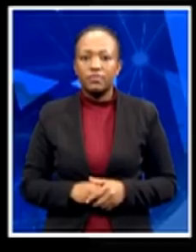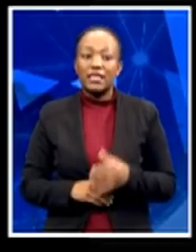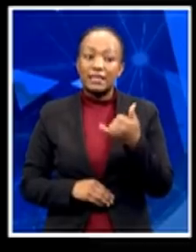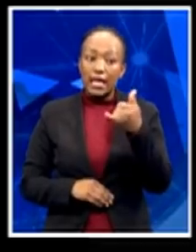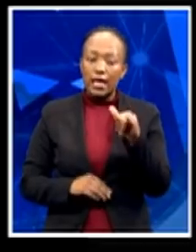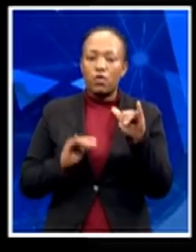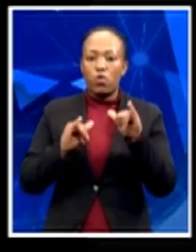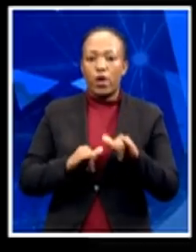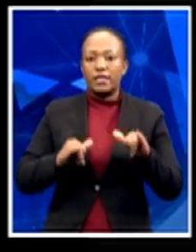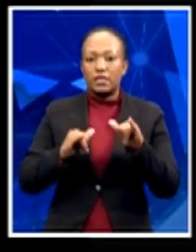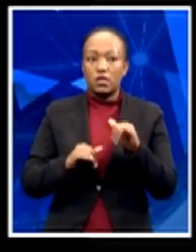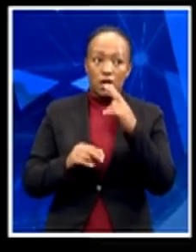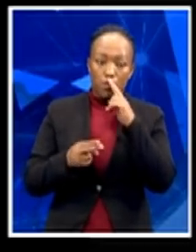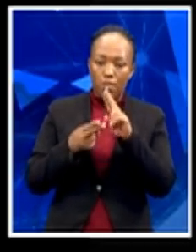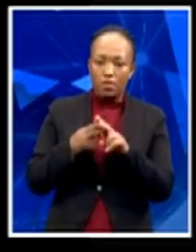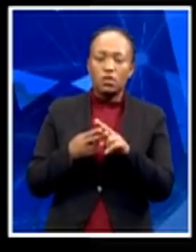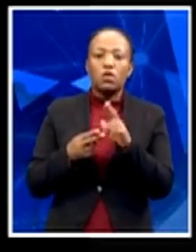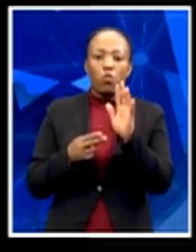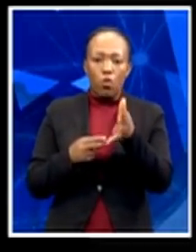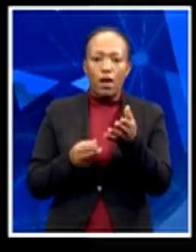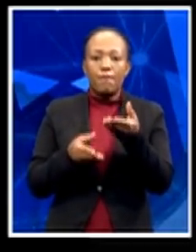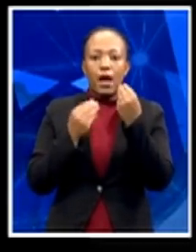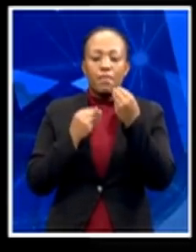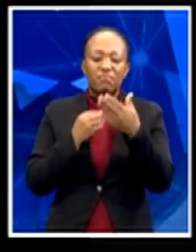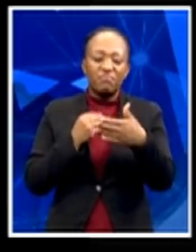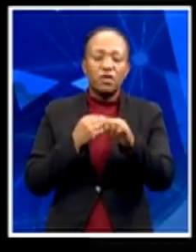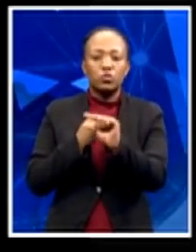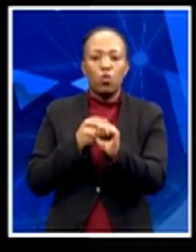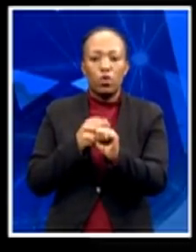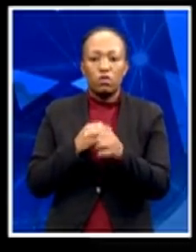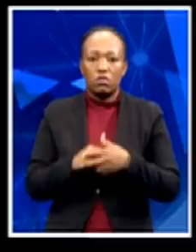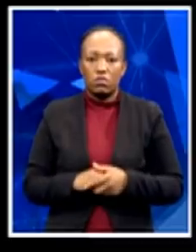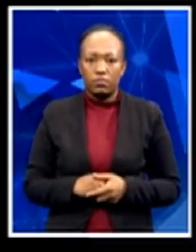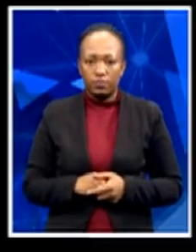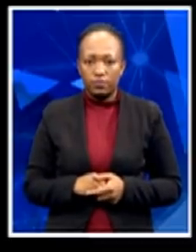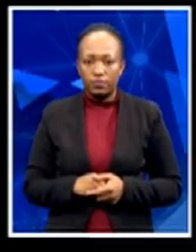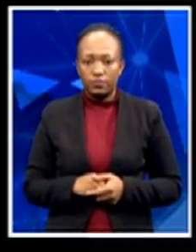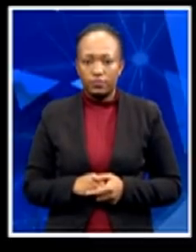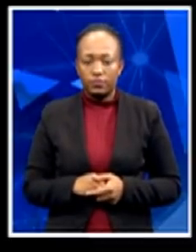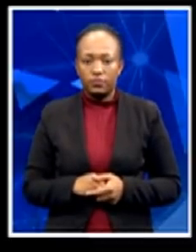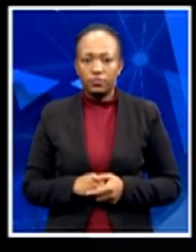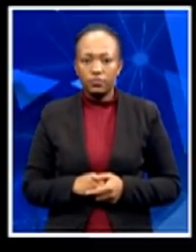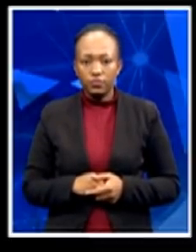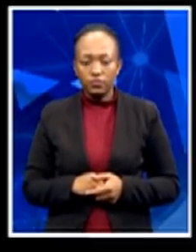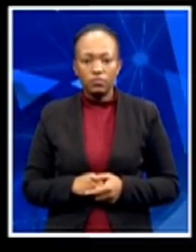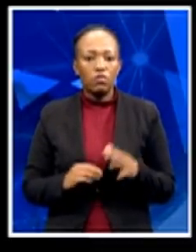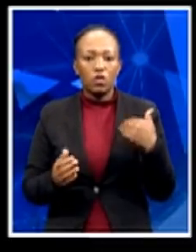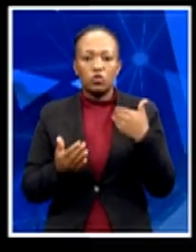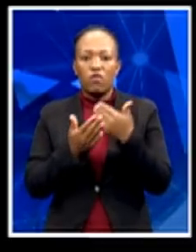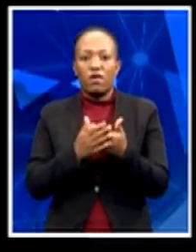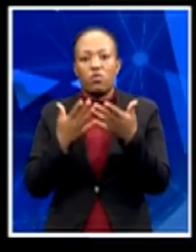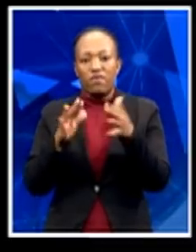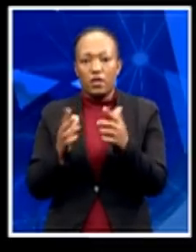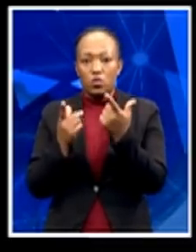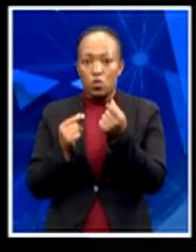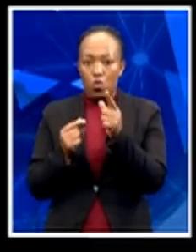that very soon moving forward. So what have we done as a Department of Health? Well, of course, we did